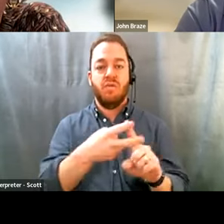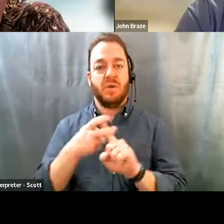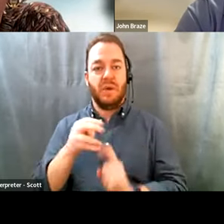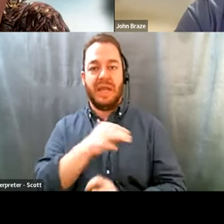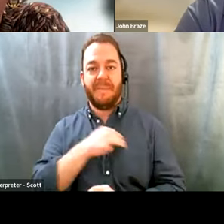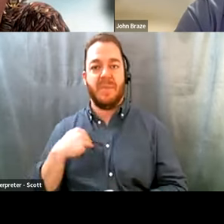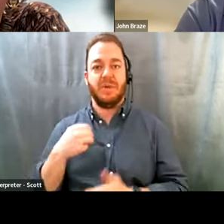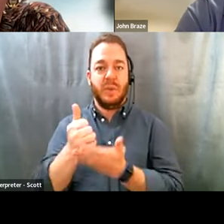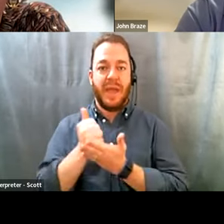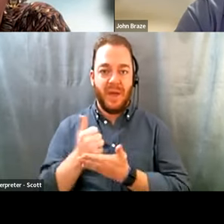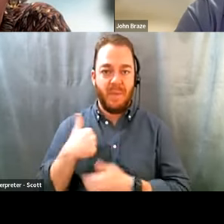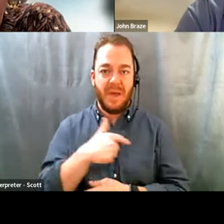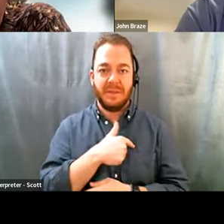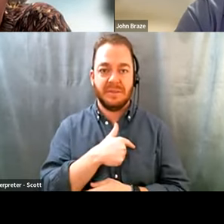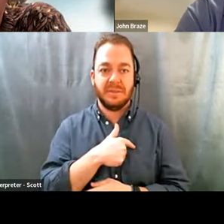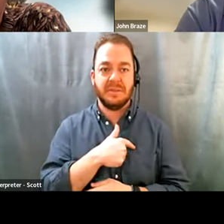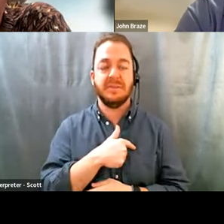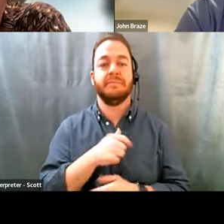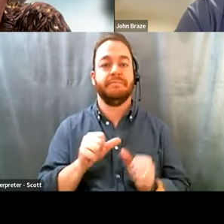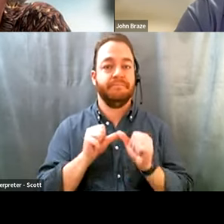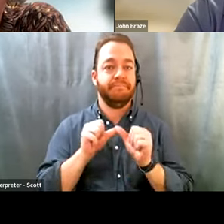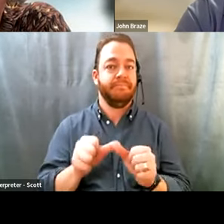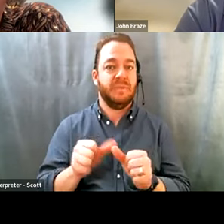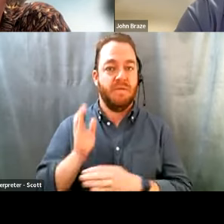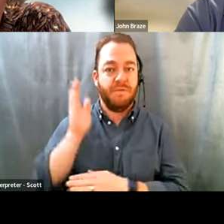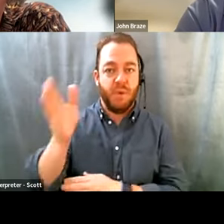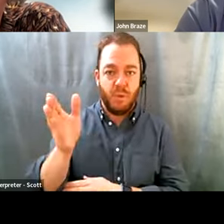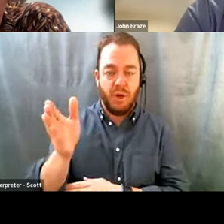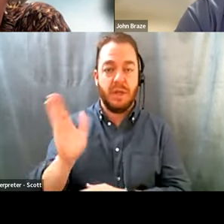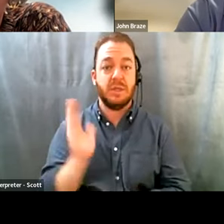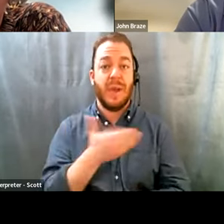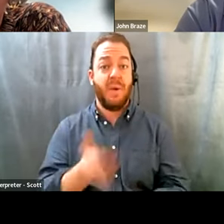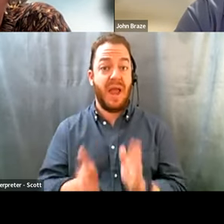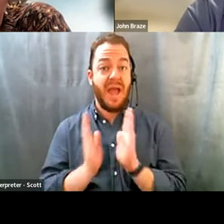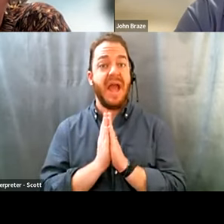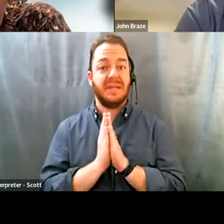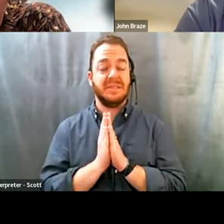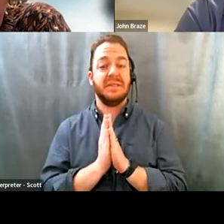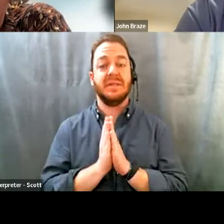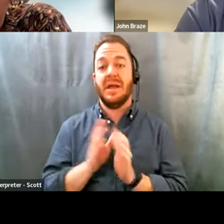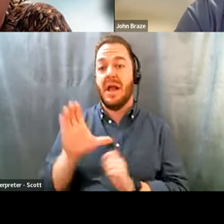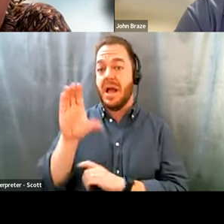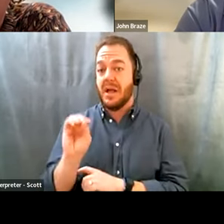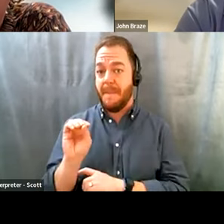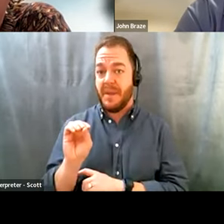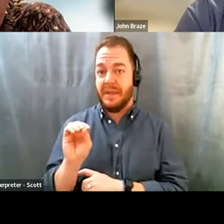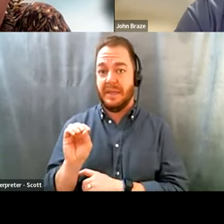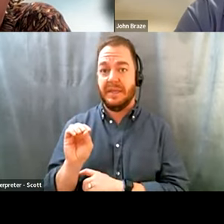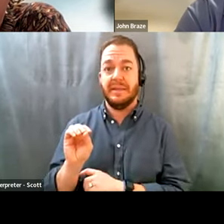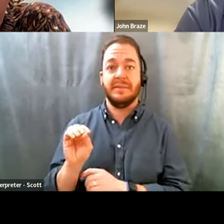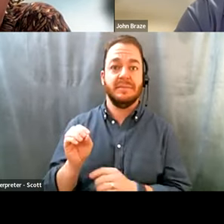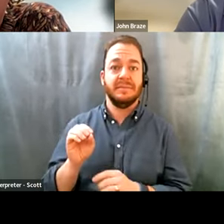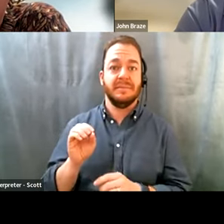members to really help us move the needle forward. And so our ask is that a company in the AEC